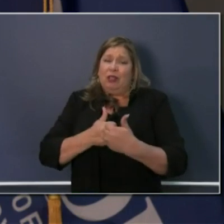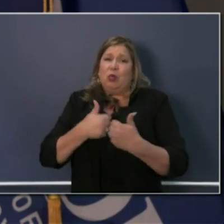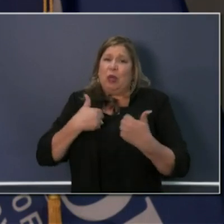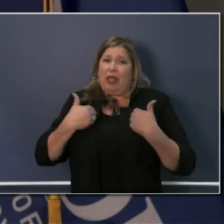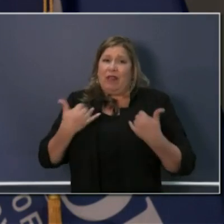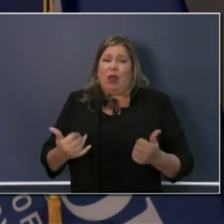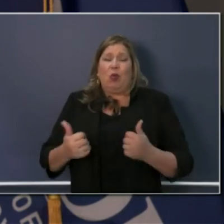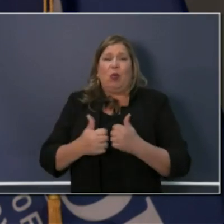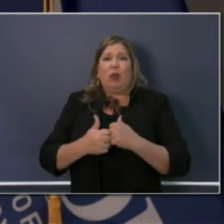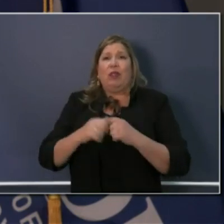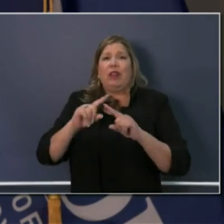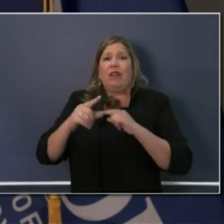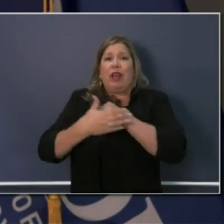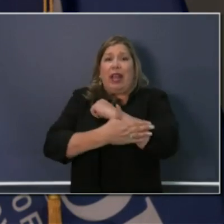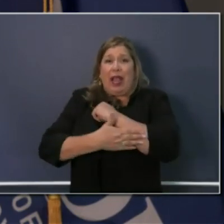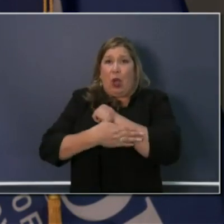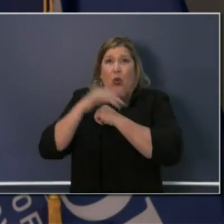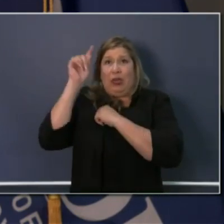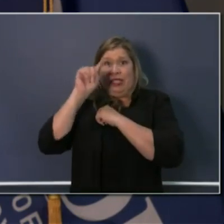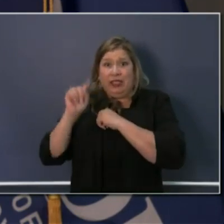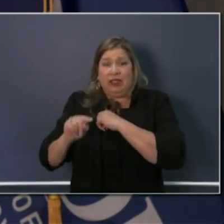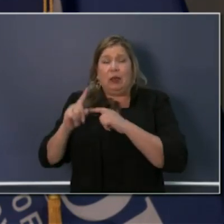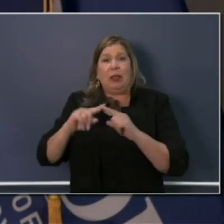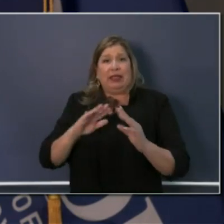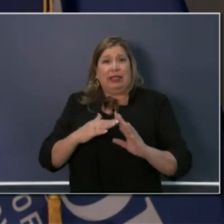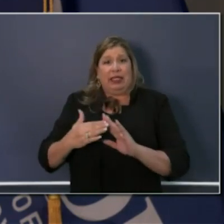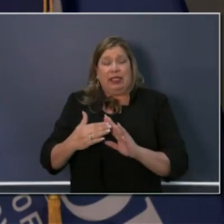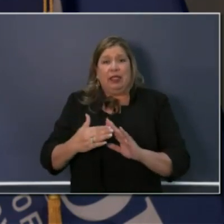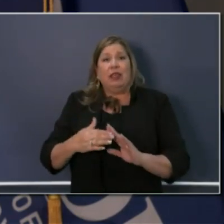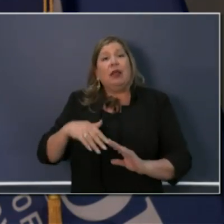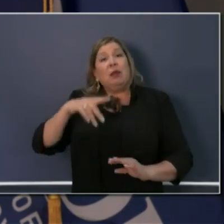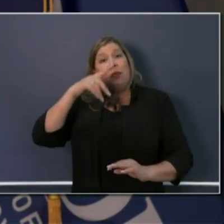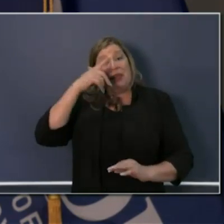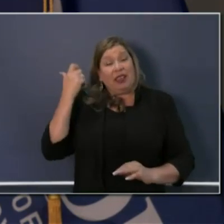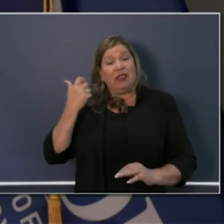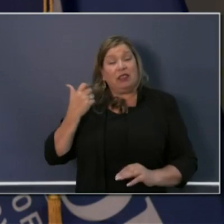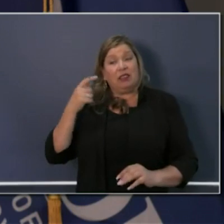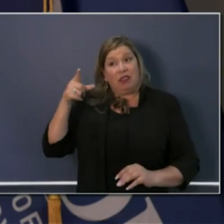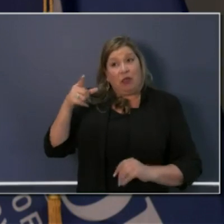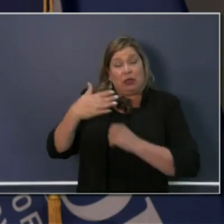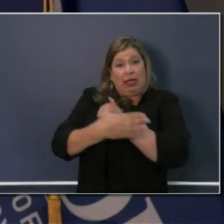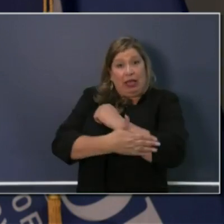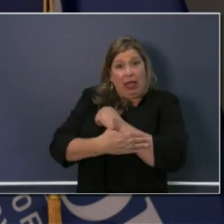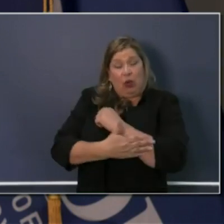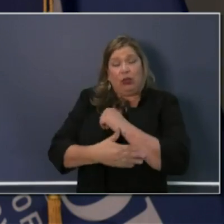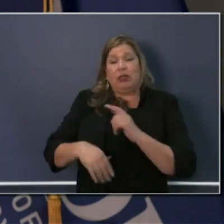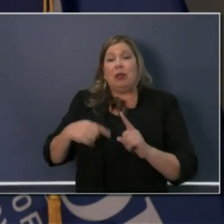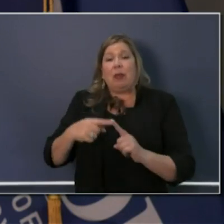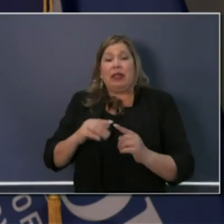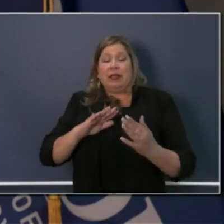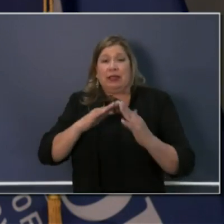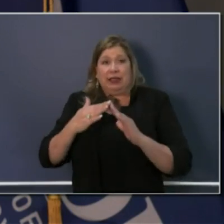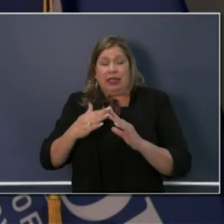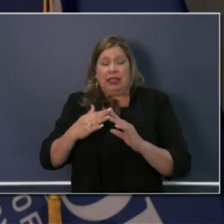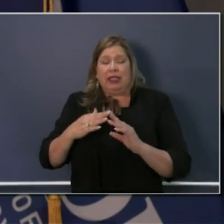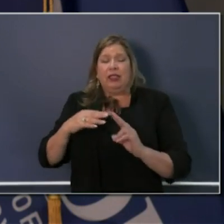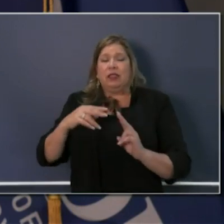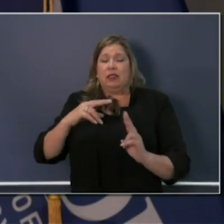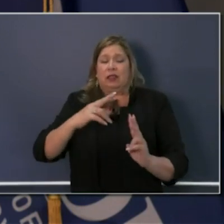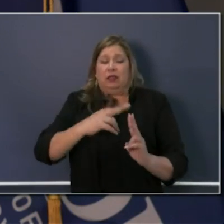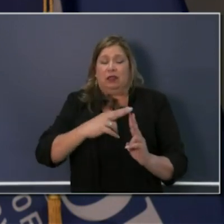now, because trust me, they're saying if we're going to absorb the social services, of which, as you know, I just put an emergency appropriation of